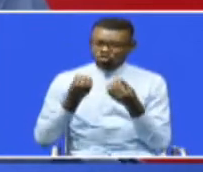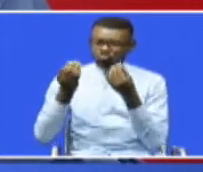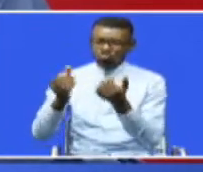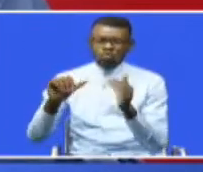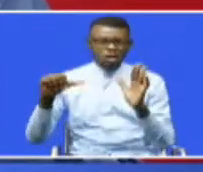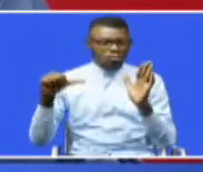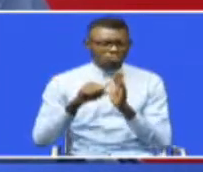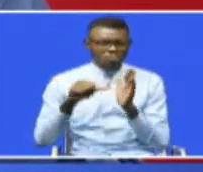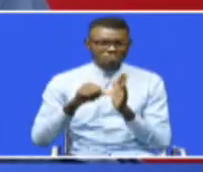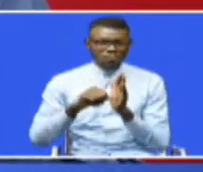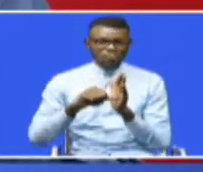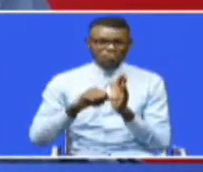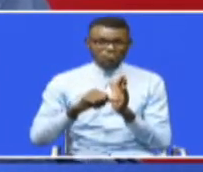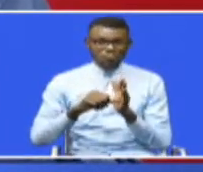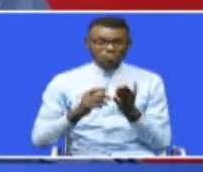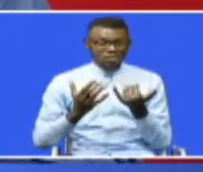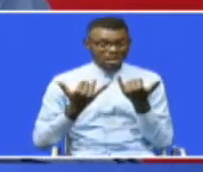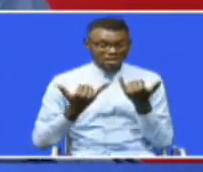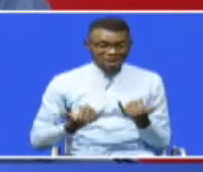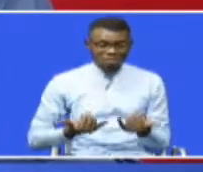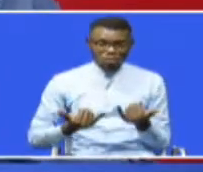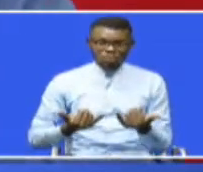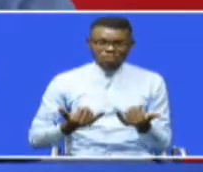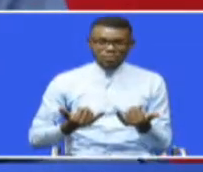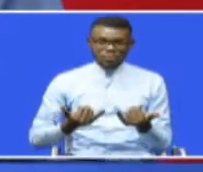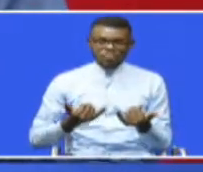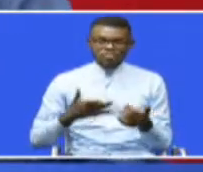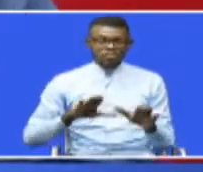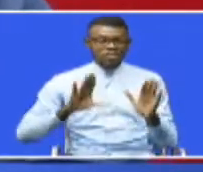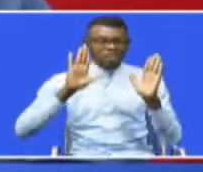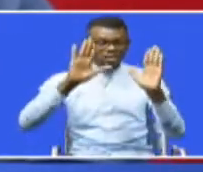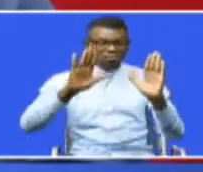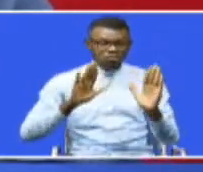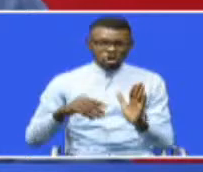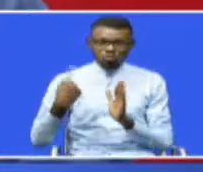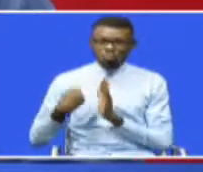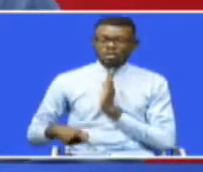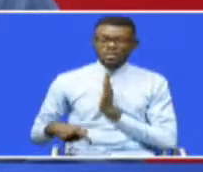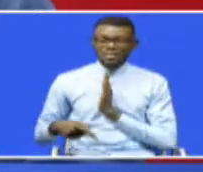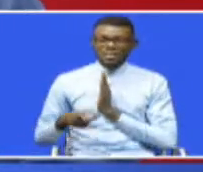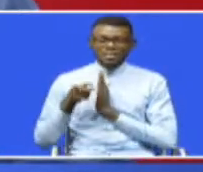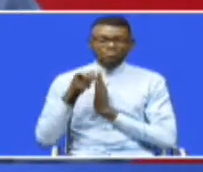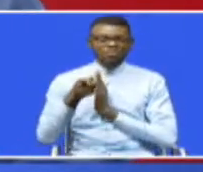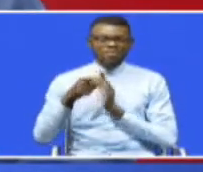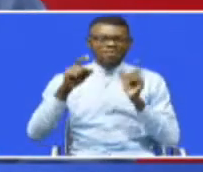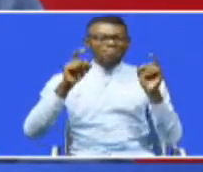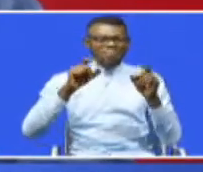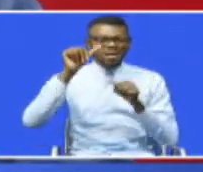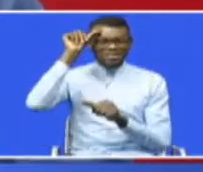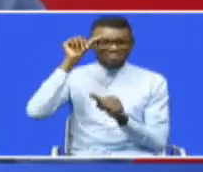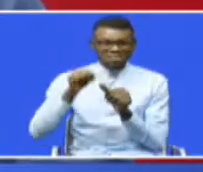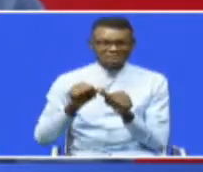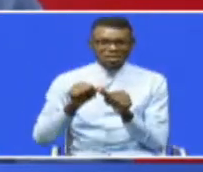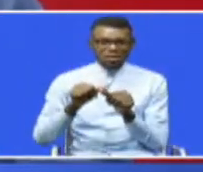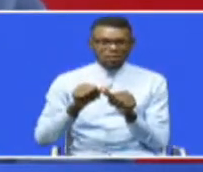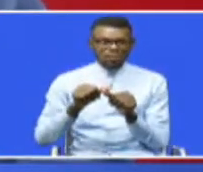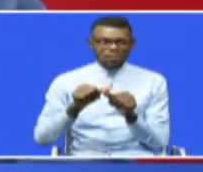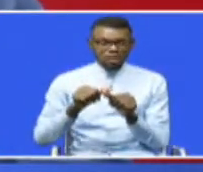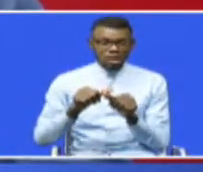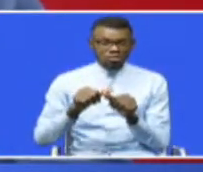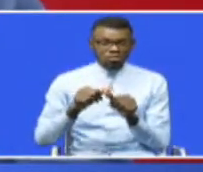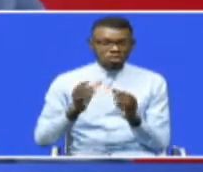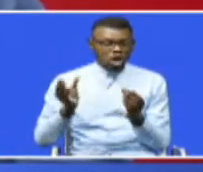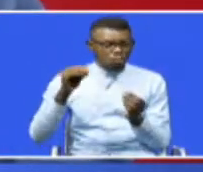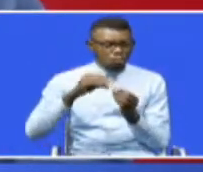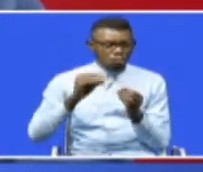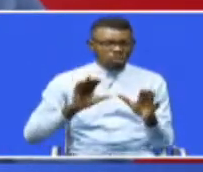affairs as it is at the moment. The important thing, and this is something to remember, is that the most important